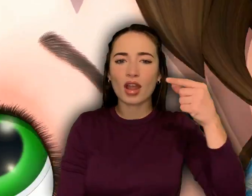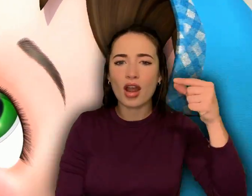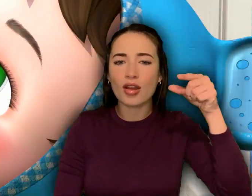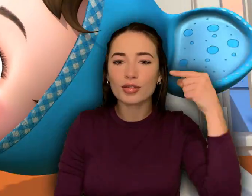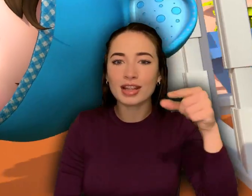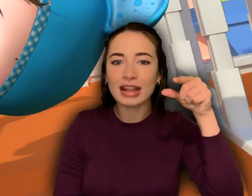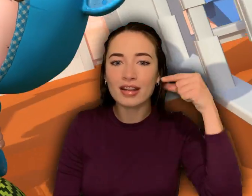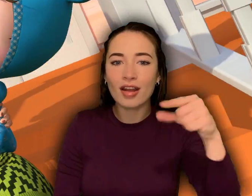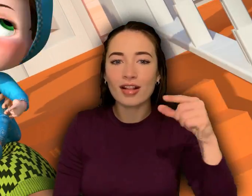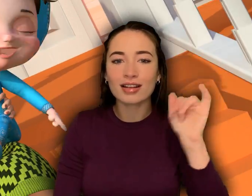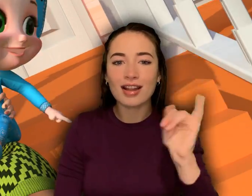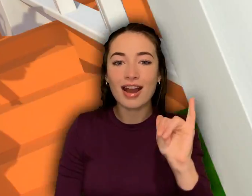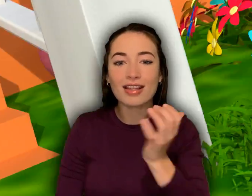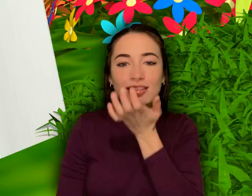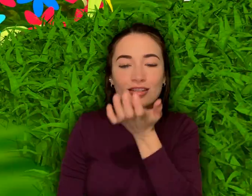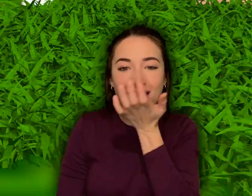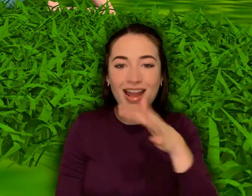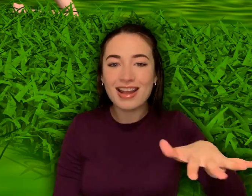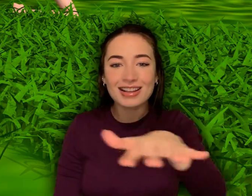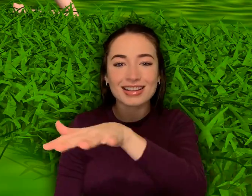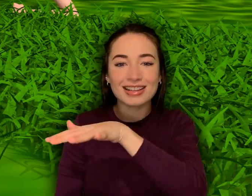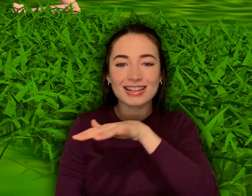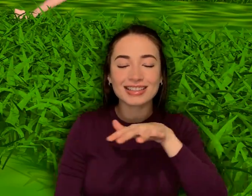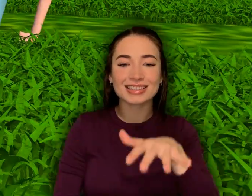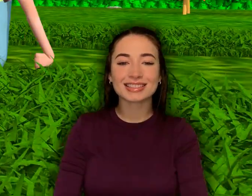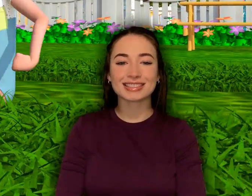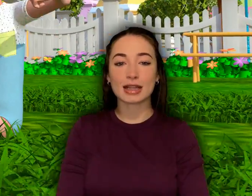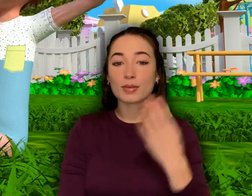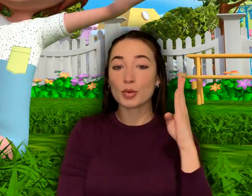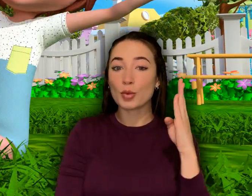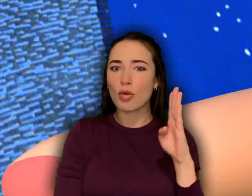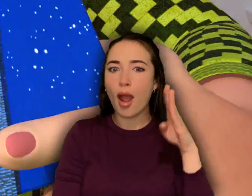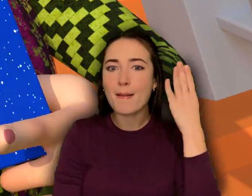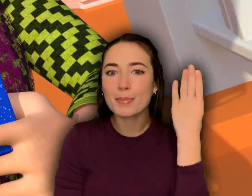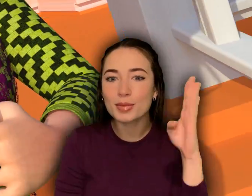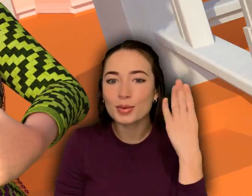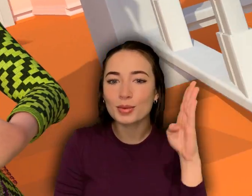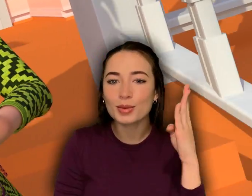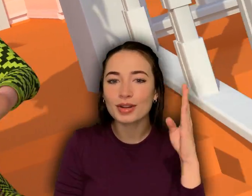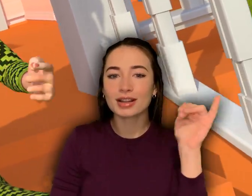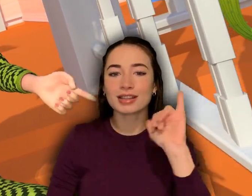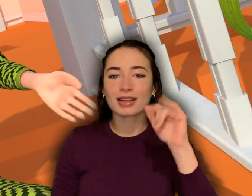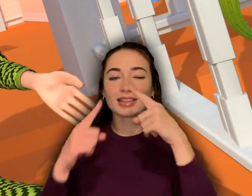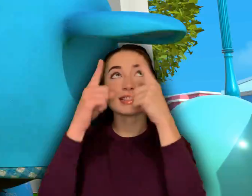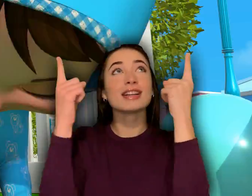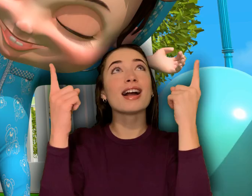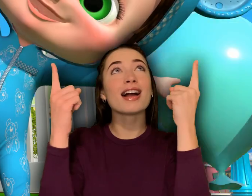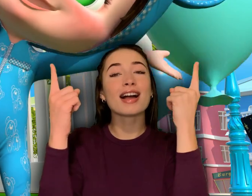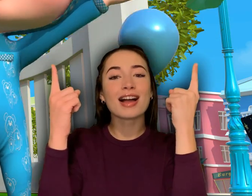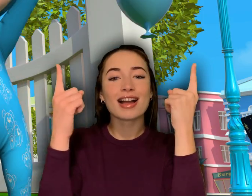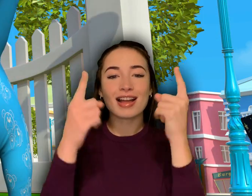Green color, green color Like the grass Blue color, blue color